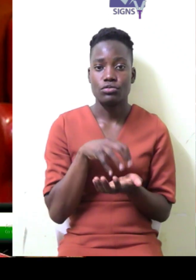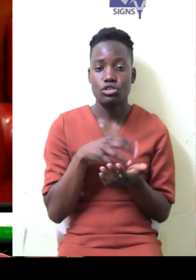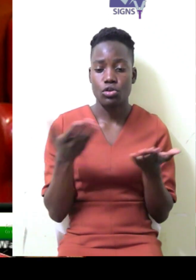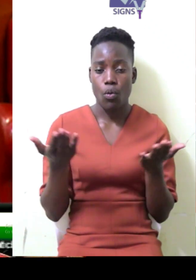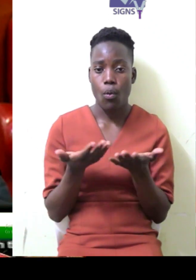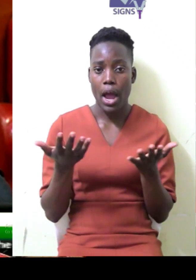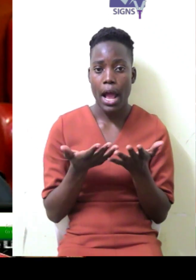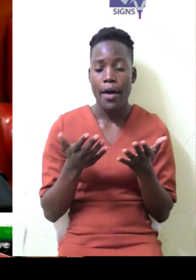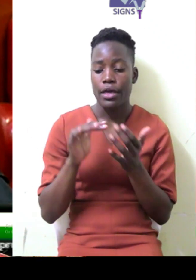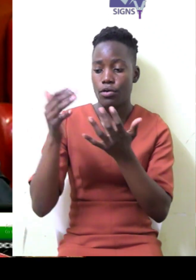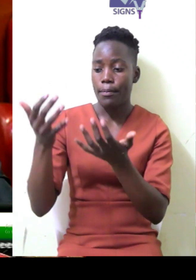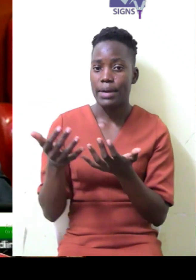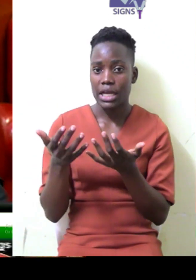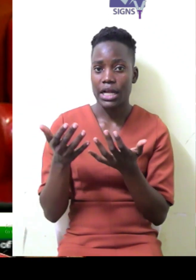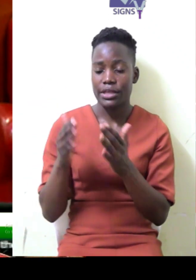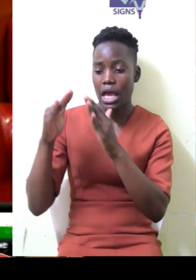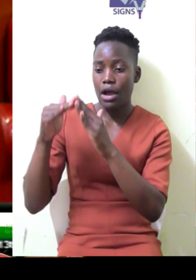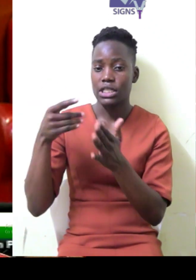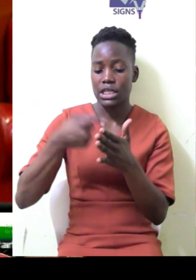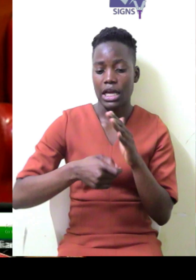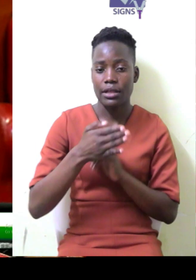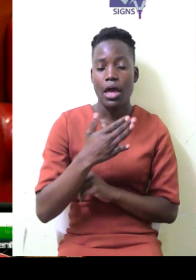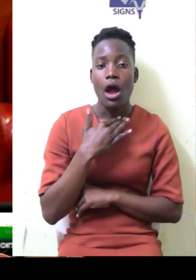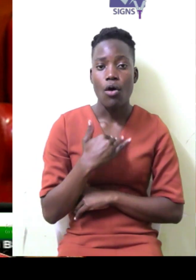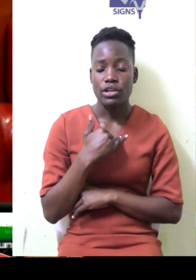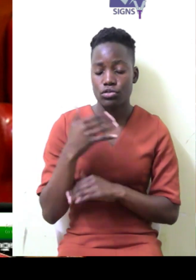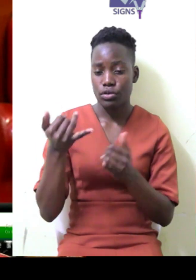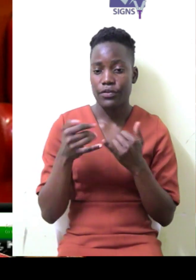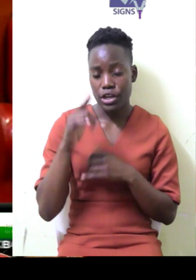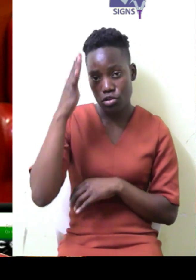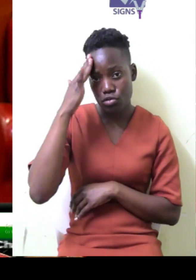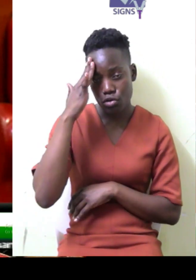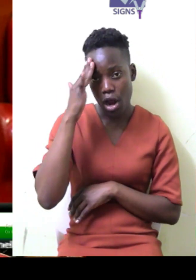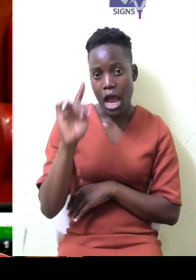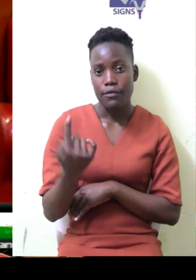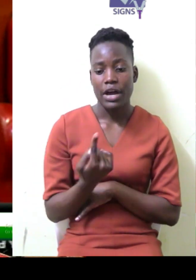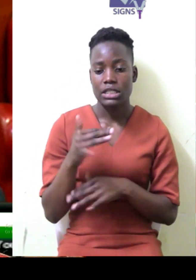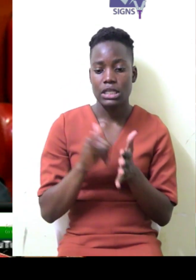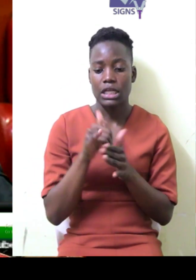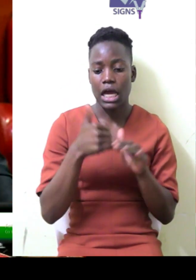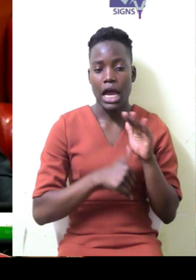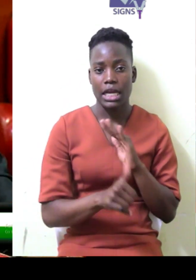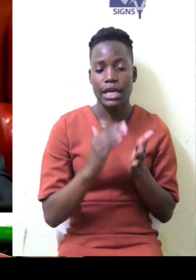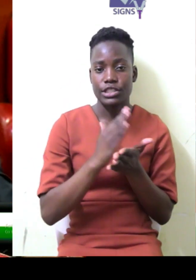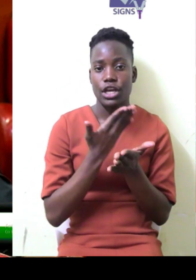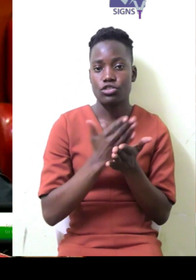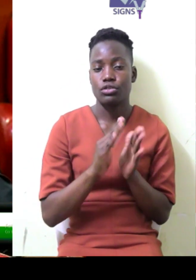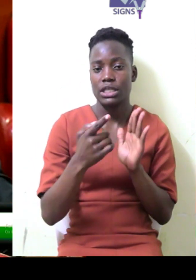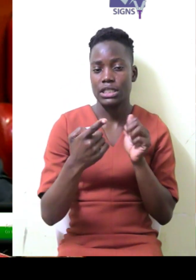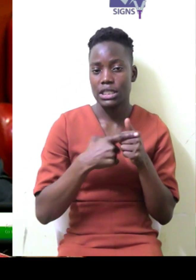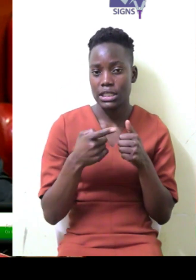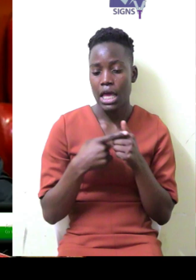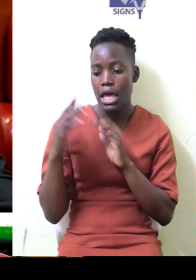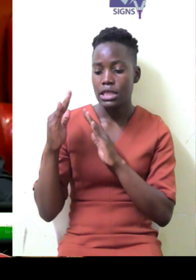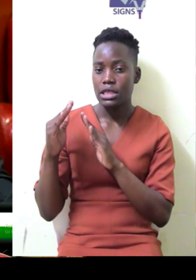where you are bringing the housing tax here. I want to invite you to note, first of all, that under Schedule 6, the role of housing